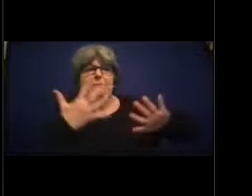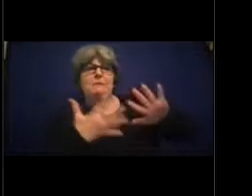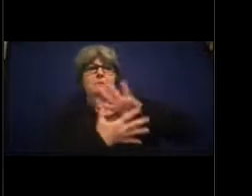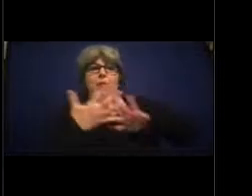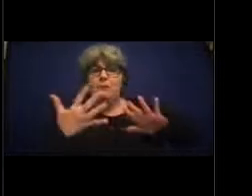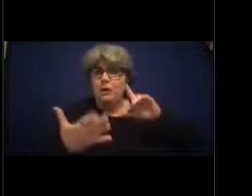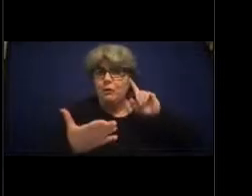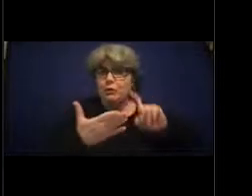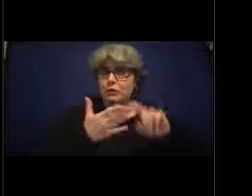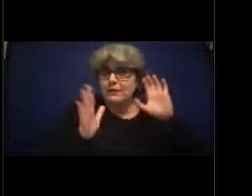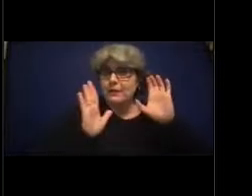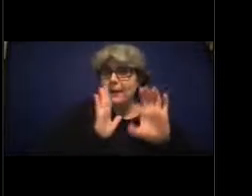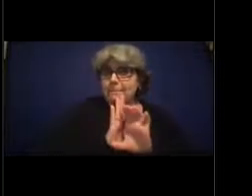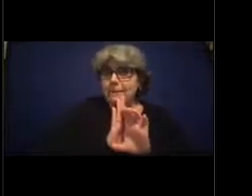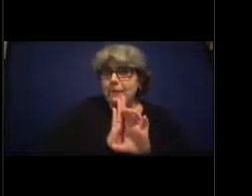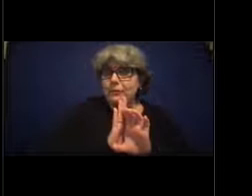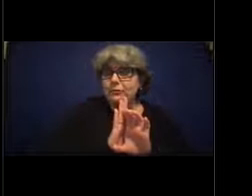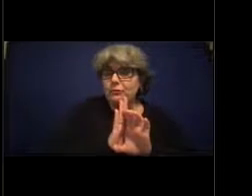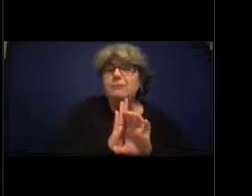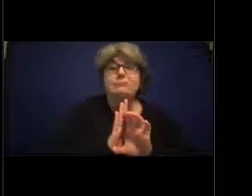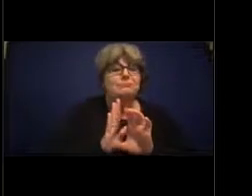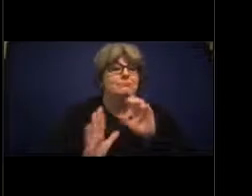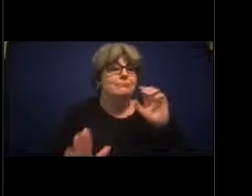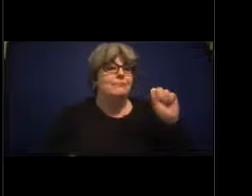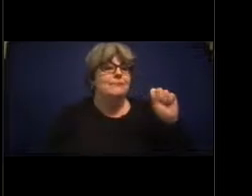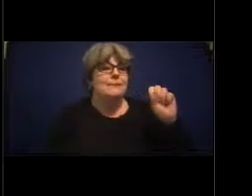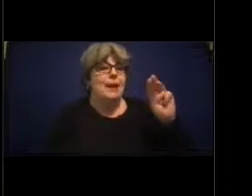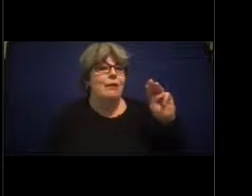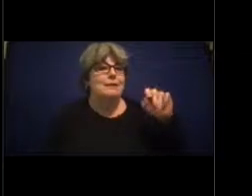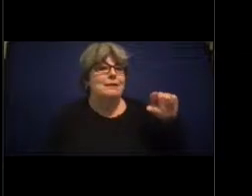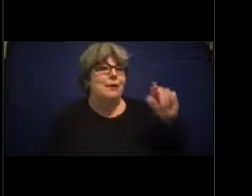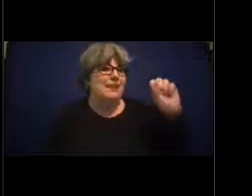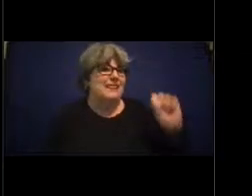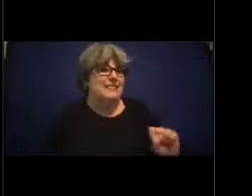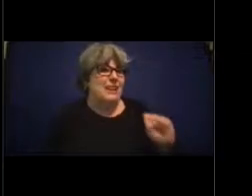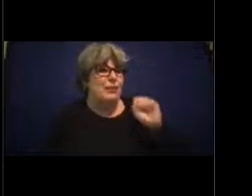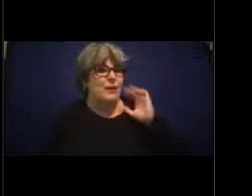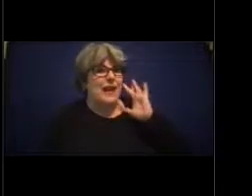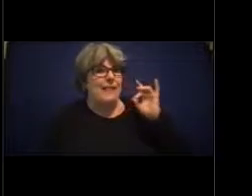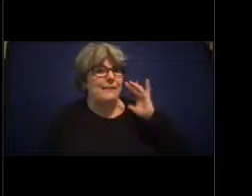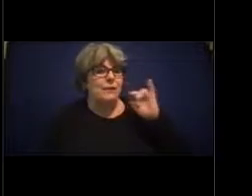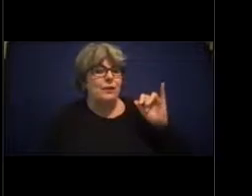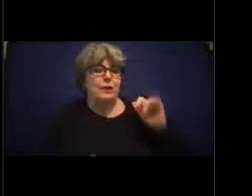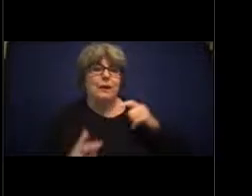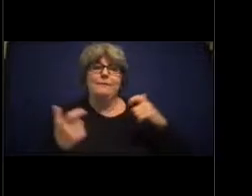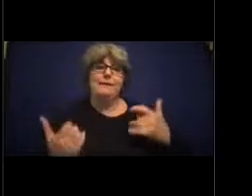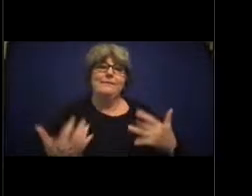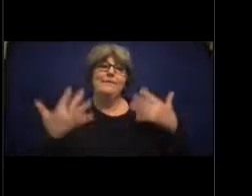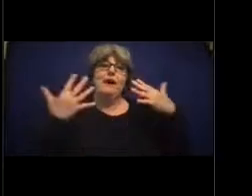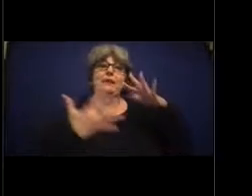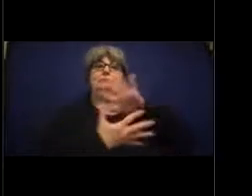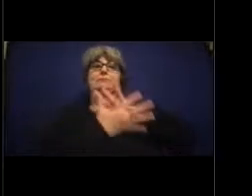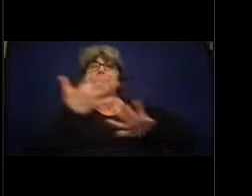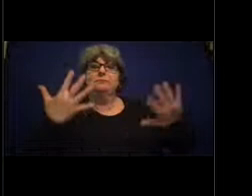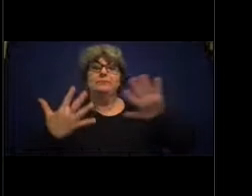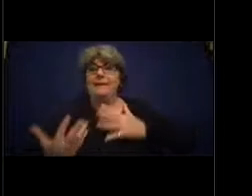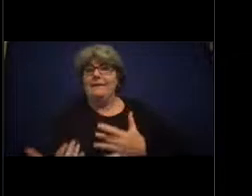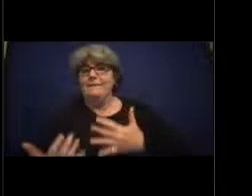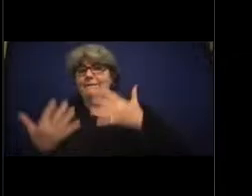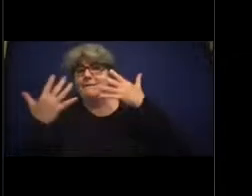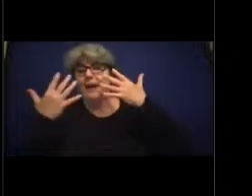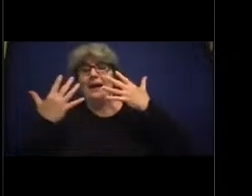the picture, which there is smog, especially in Southern California, but this is a big fire sky. And fire and smoke get into